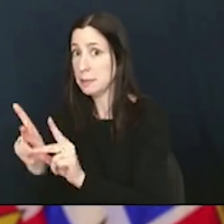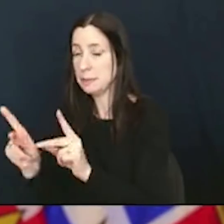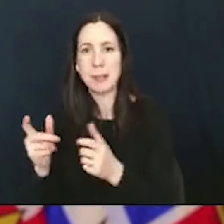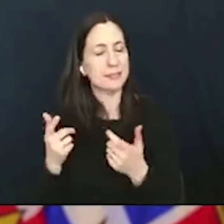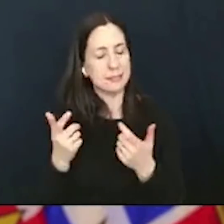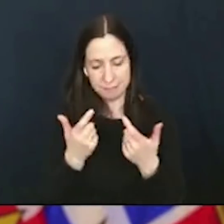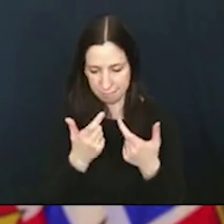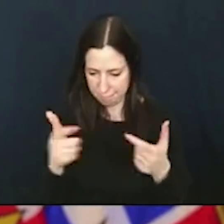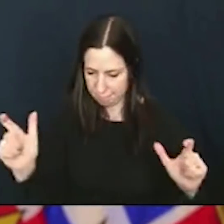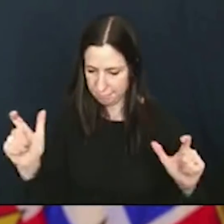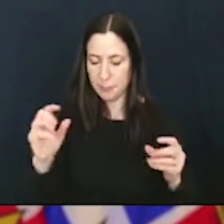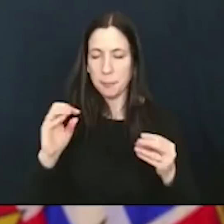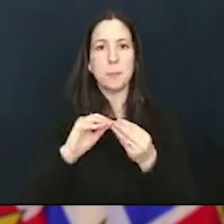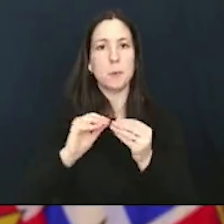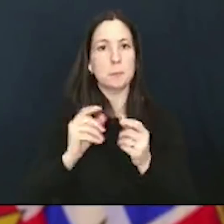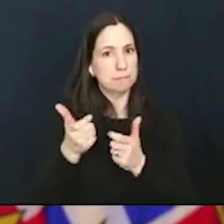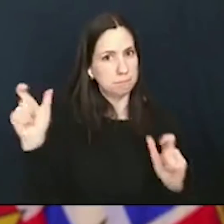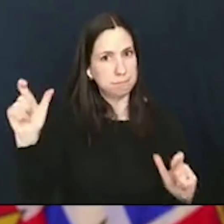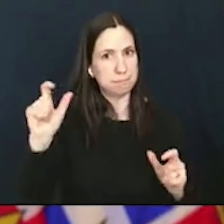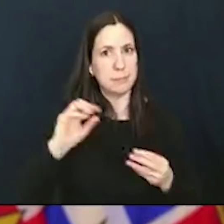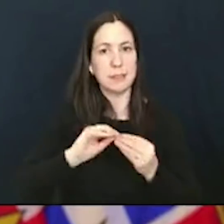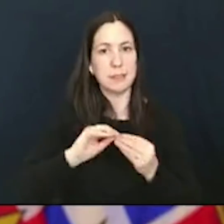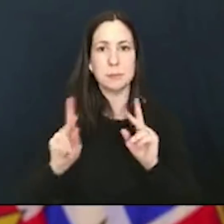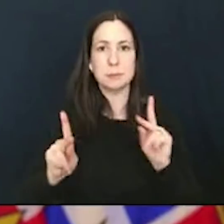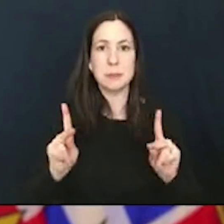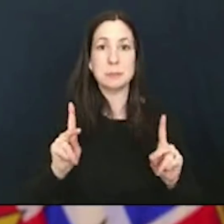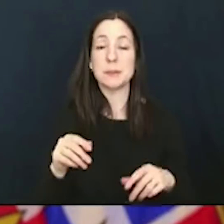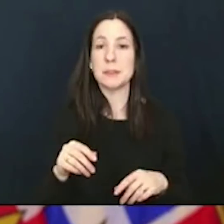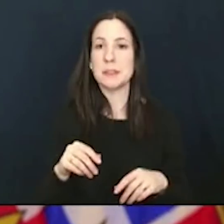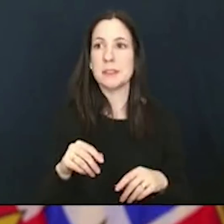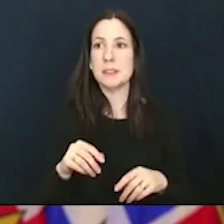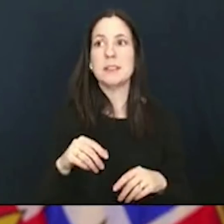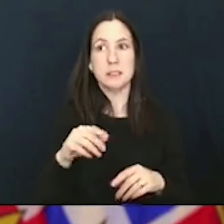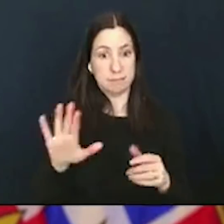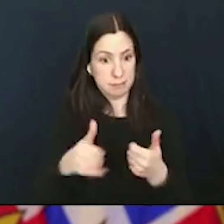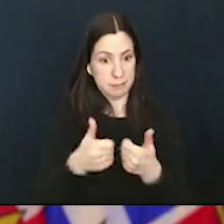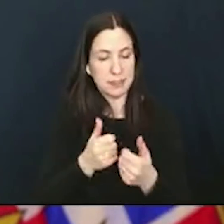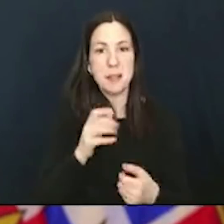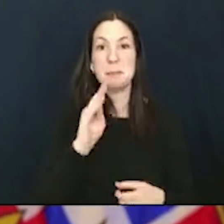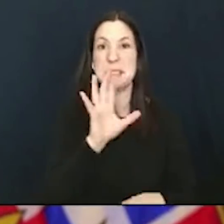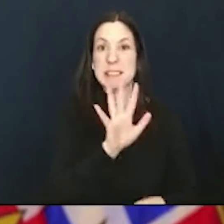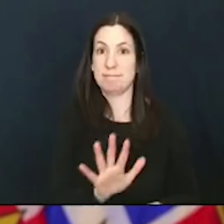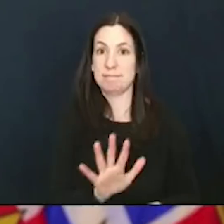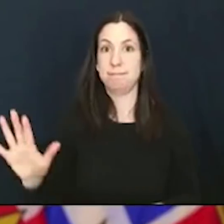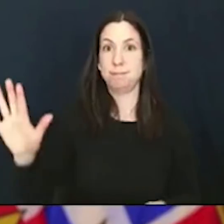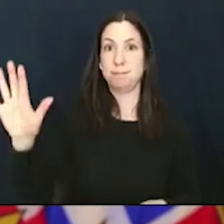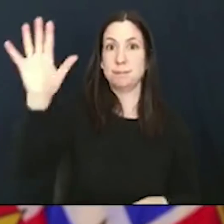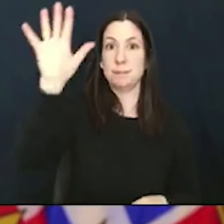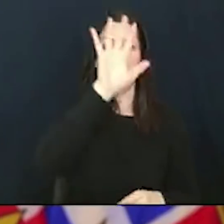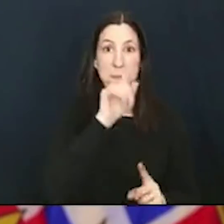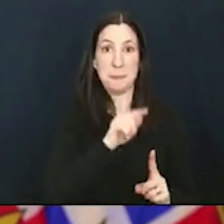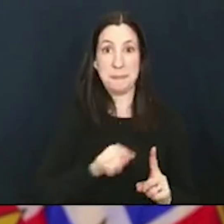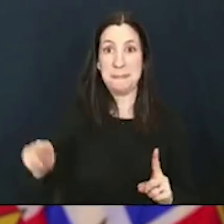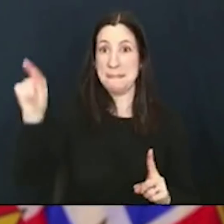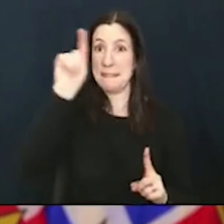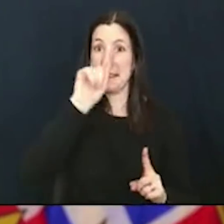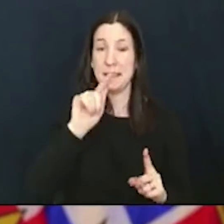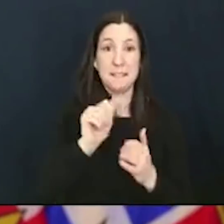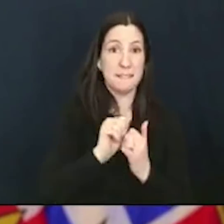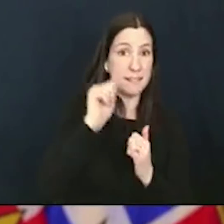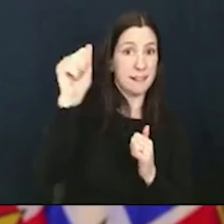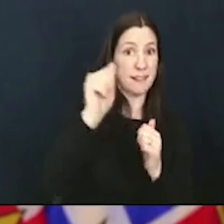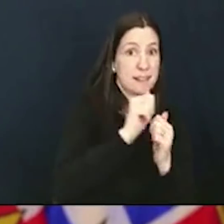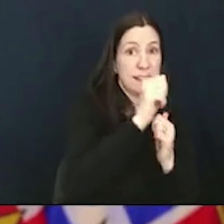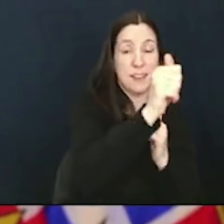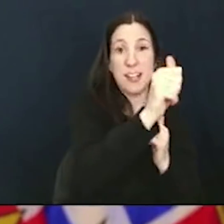a broader swath of the population over the entire geographic area with vaccines that are fussy.